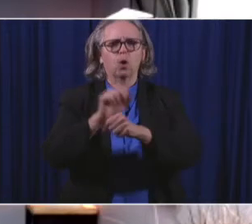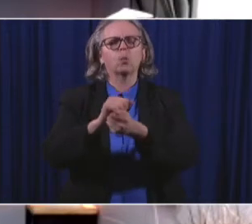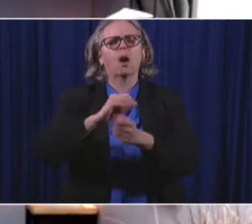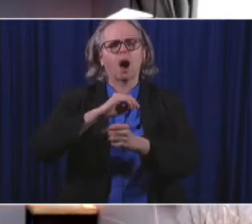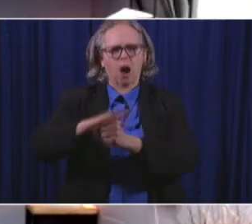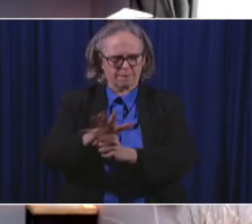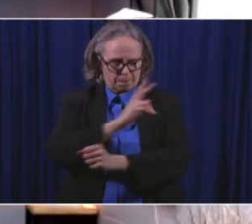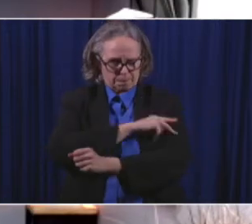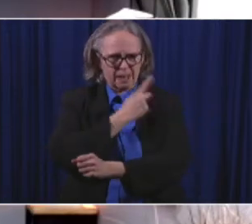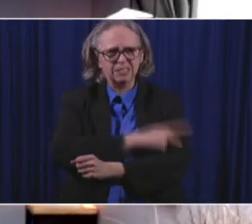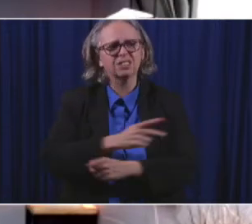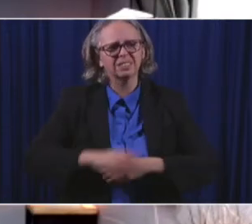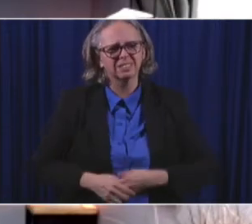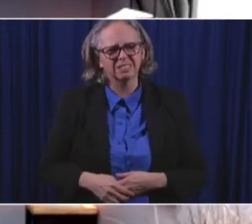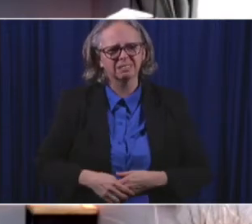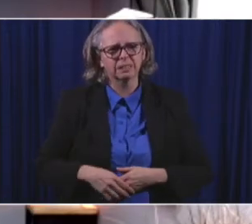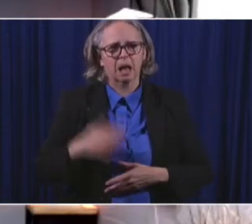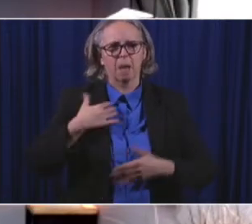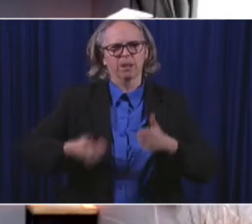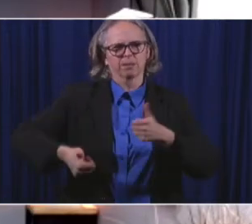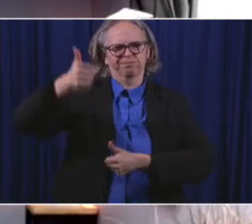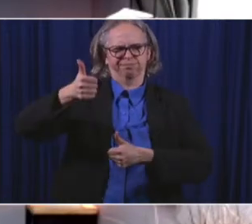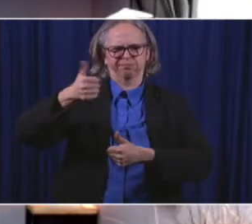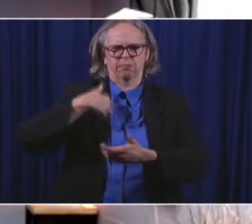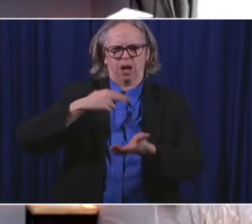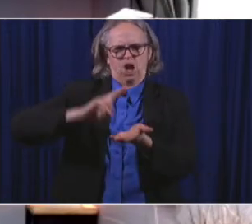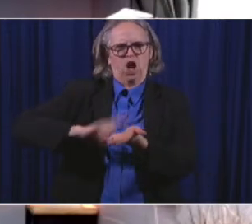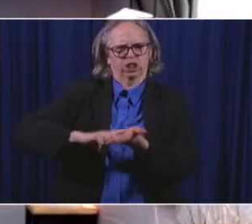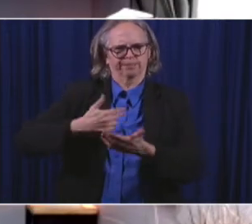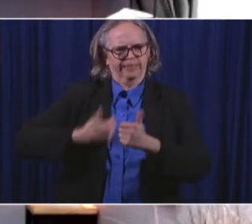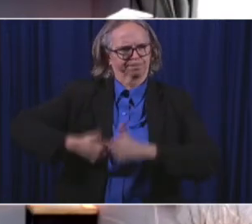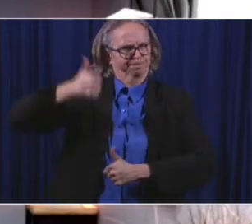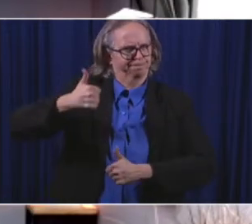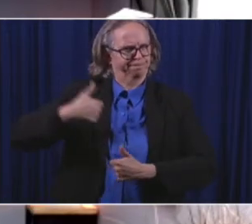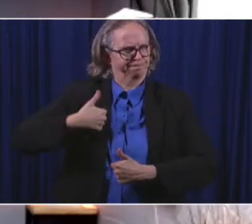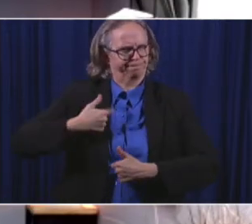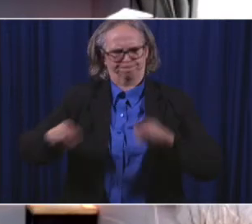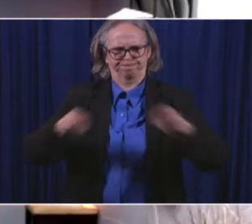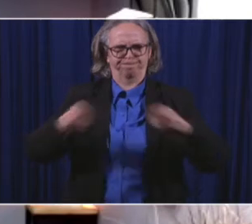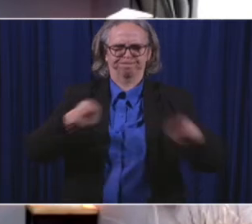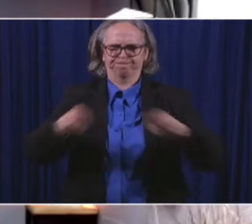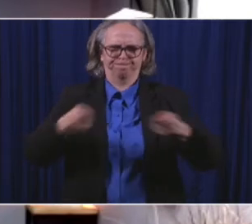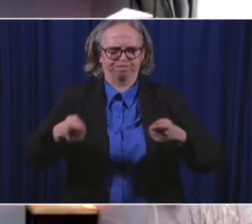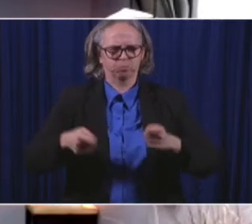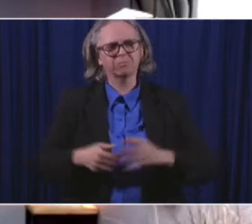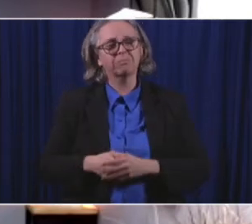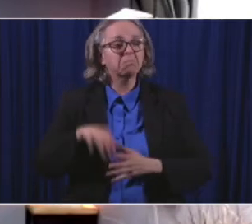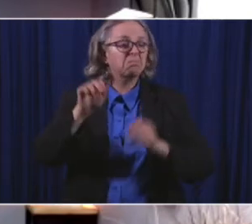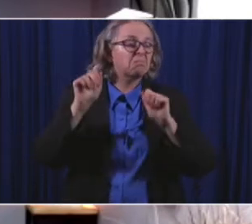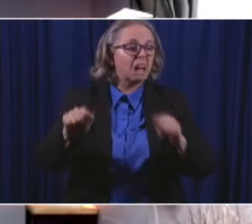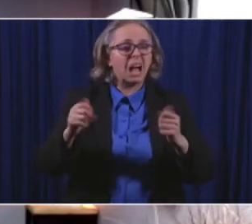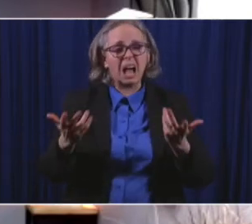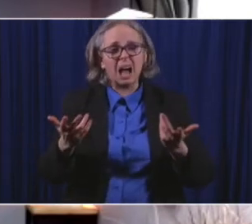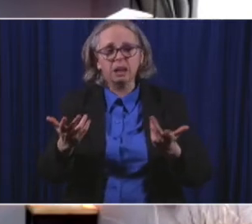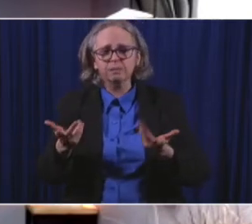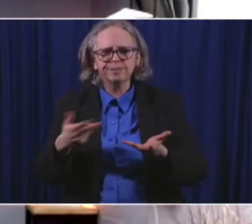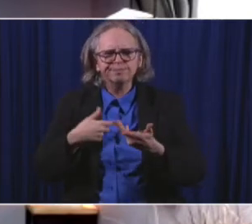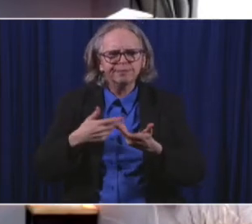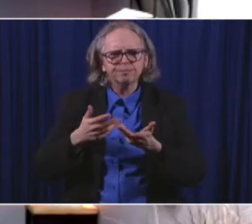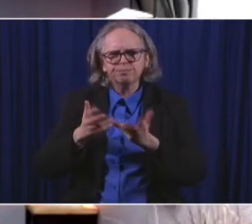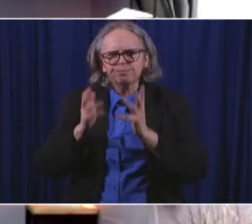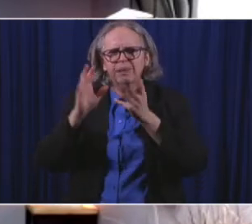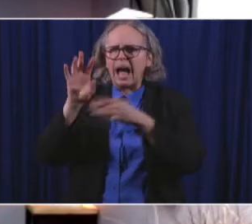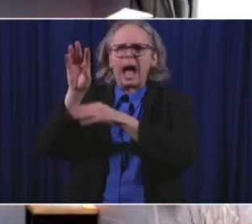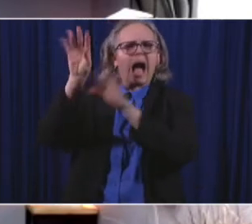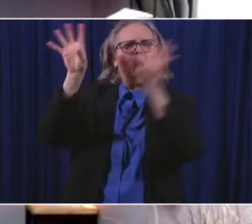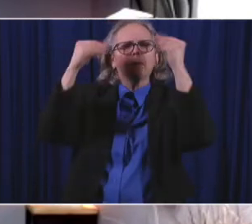one of the charge nurses in the ER, but I'm registering ambulances. I'm, providing one-on-one patient